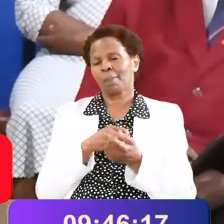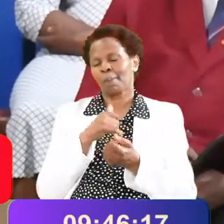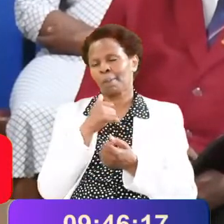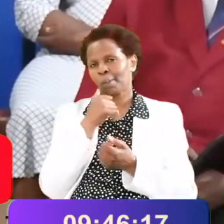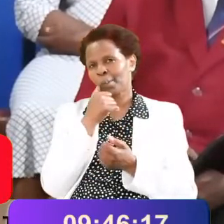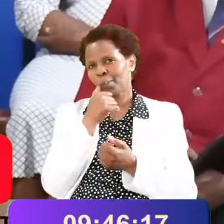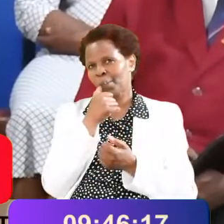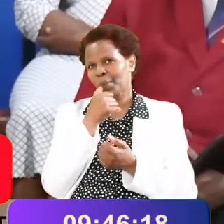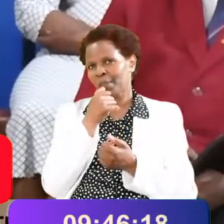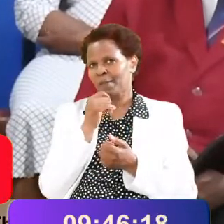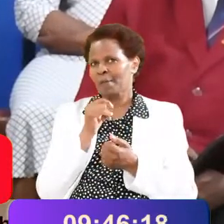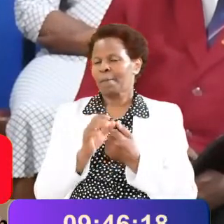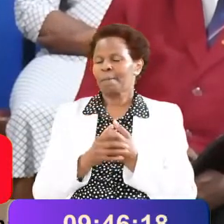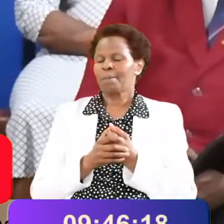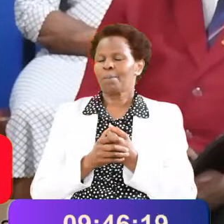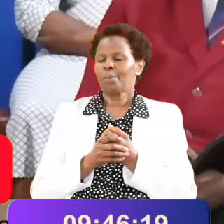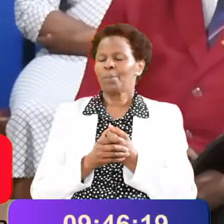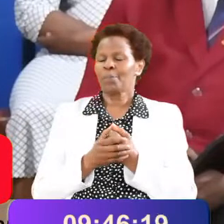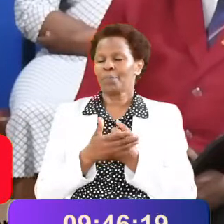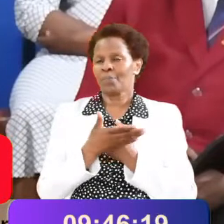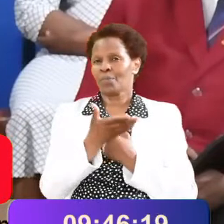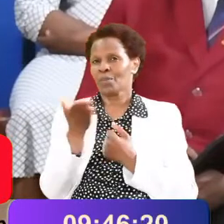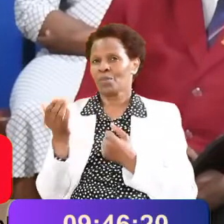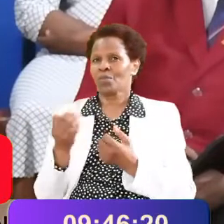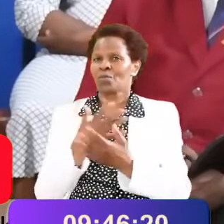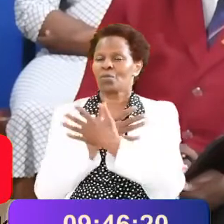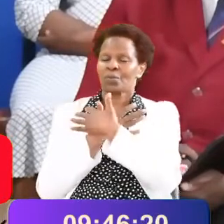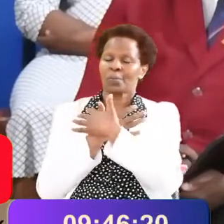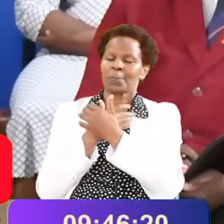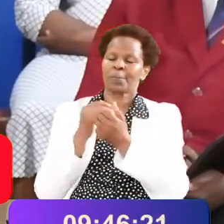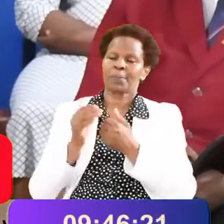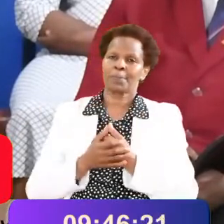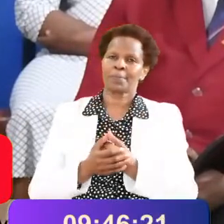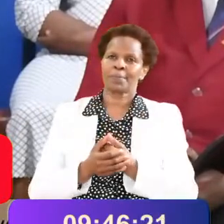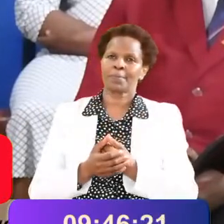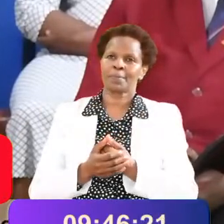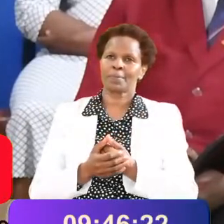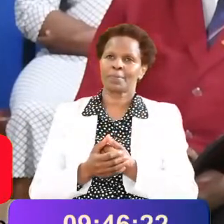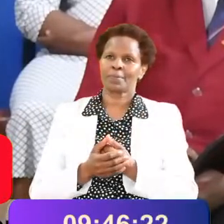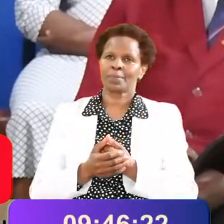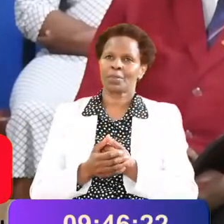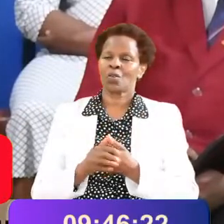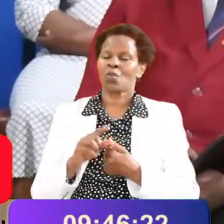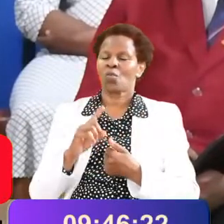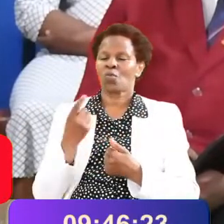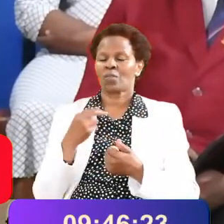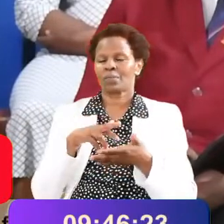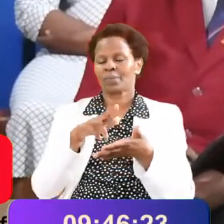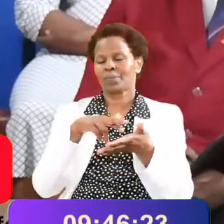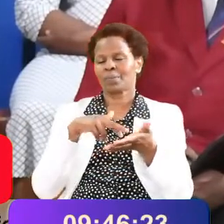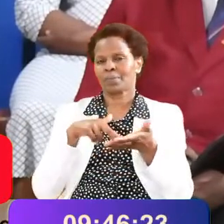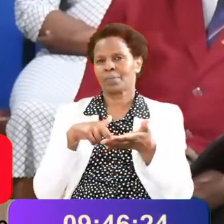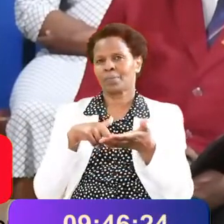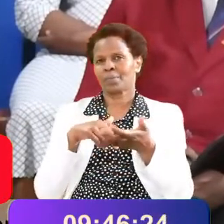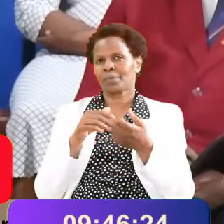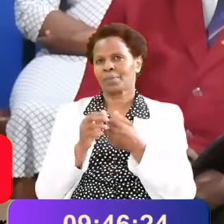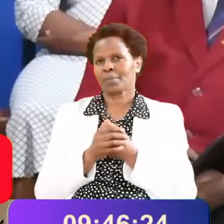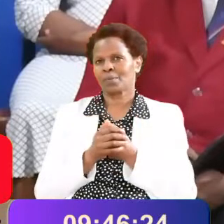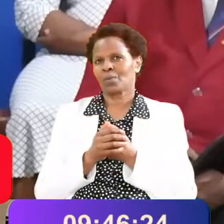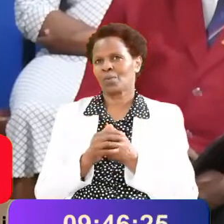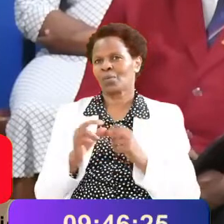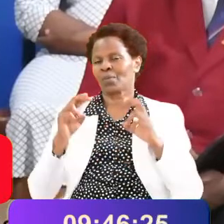And therefore, brothers and sisters, in conclusion, our first reading, and the theme is coming